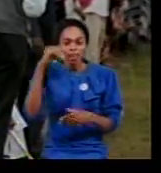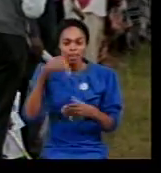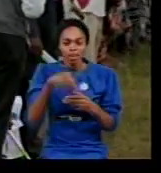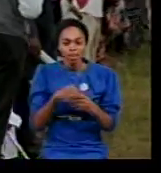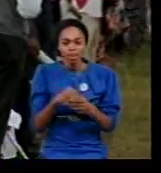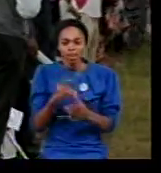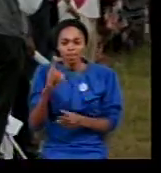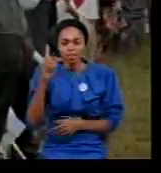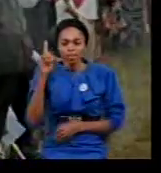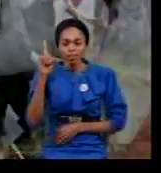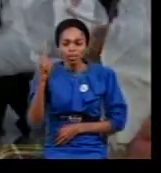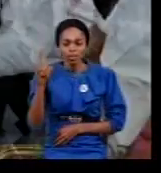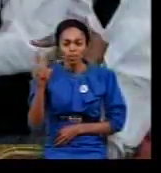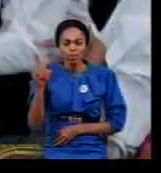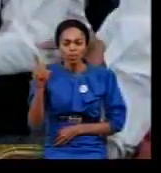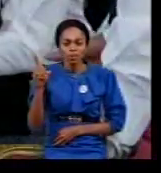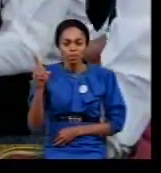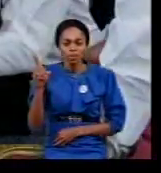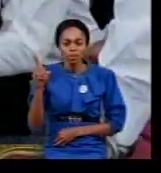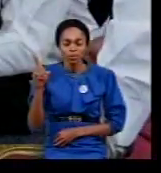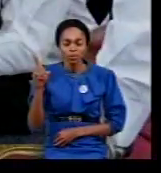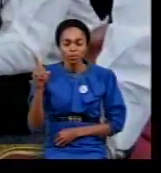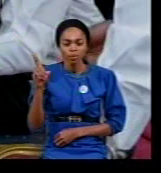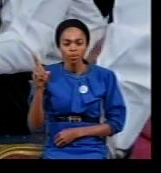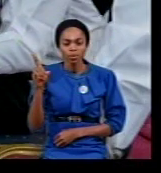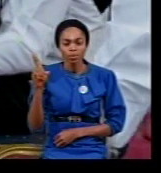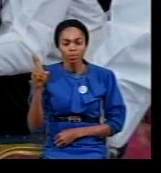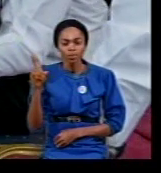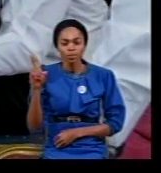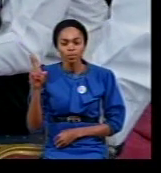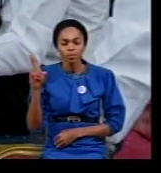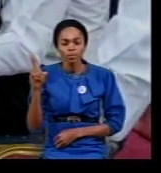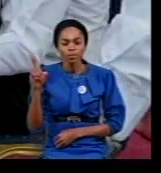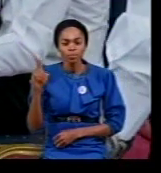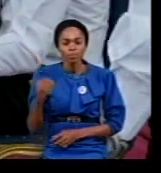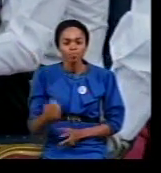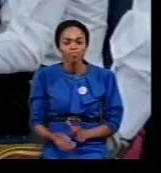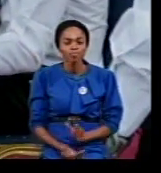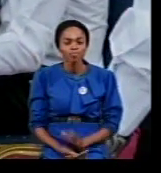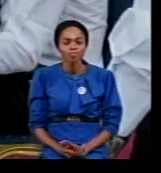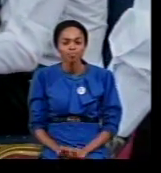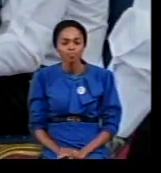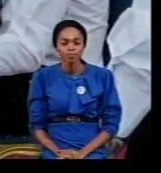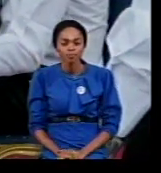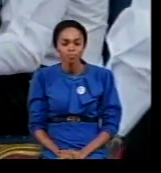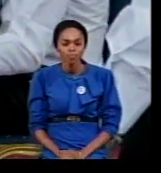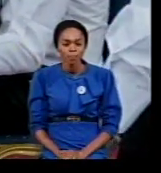Now, number two is the accepted sacrifice. Accepted sacrifice. Don't you see what Gideon did?